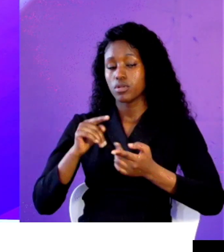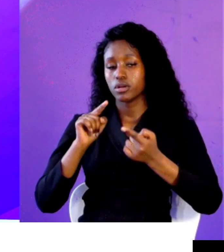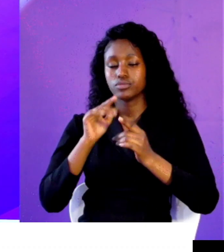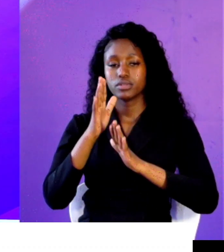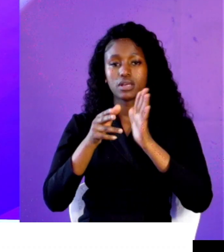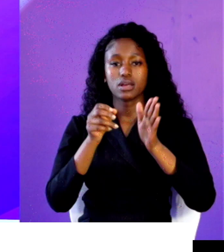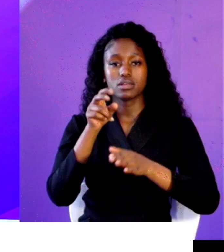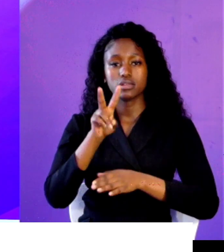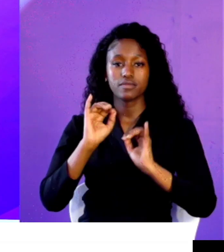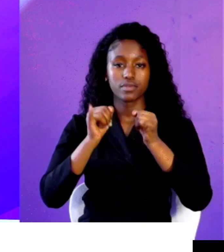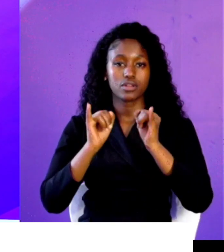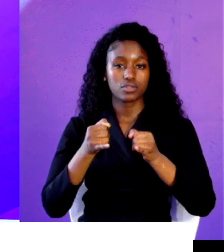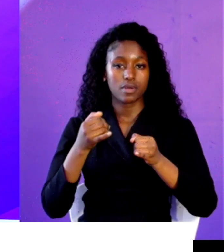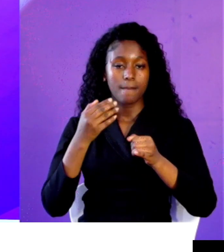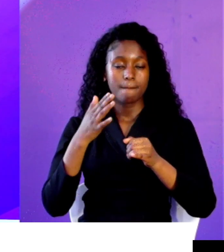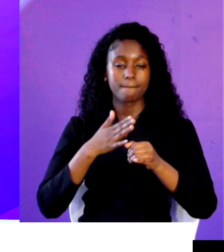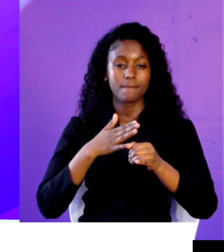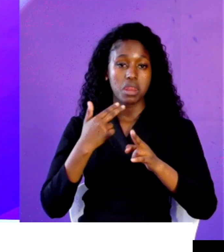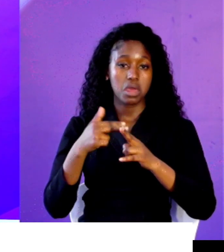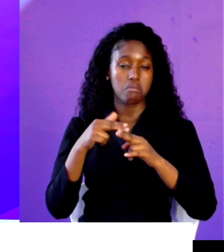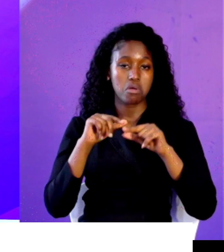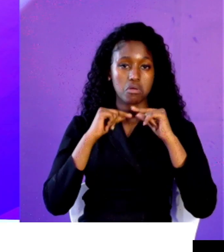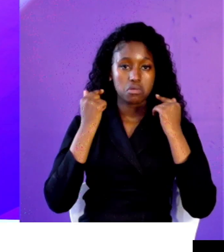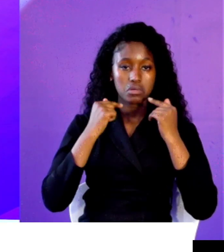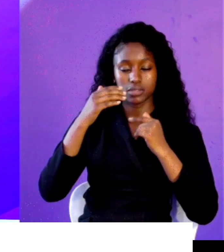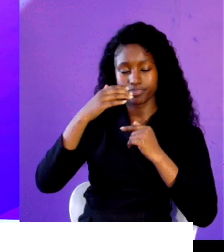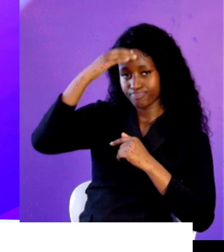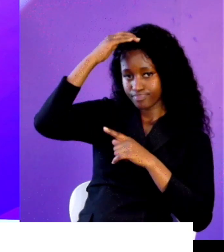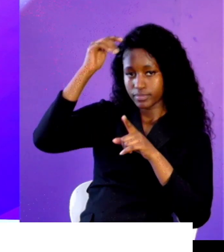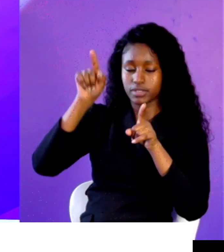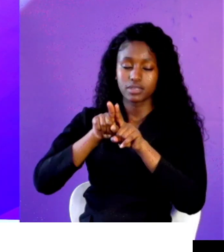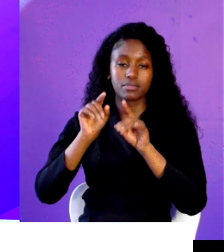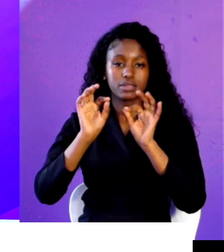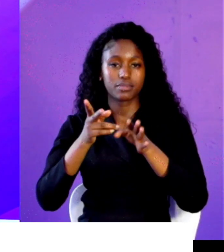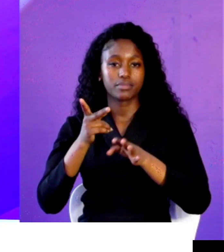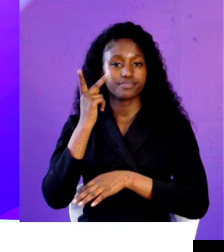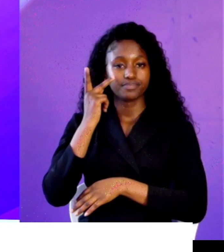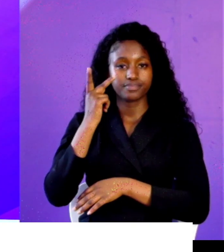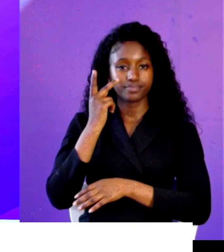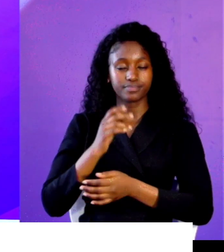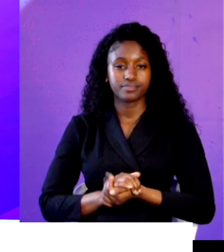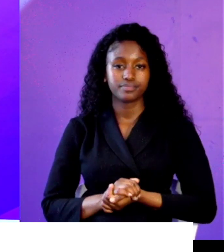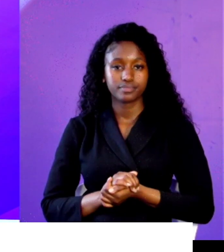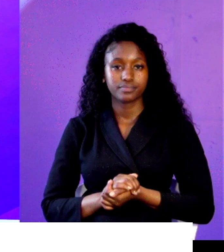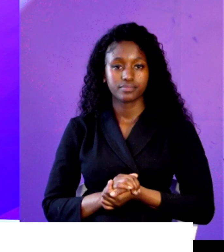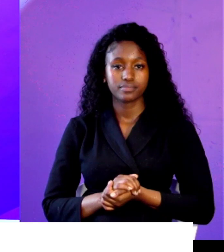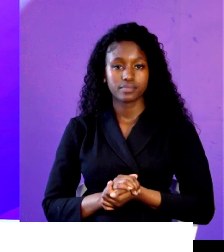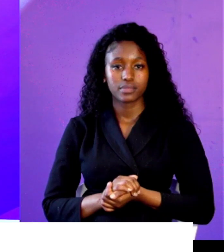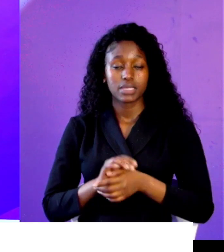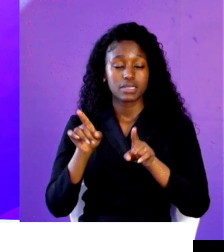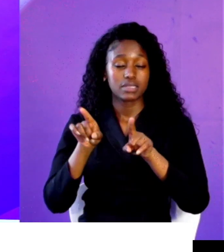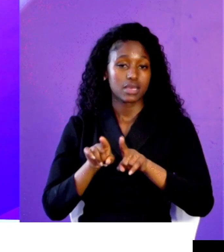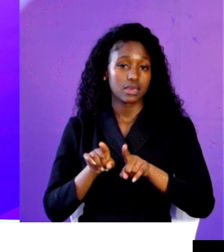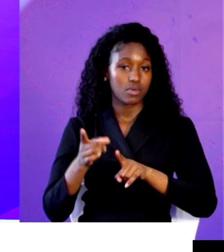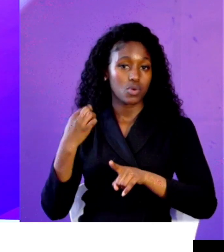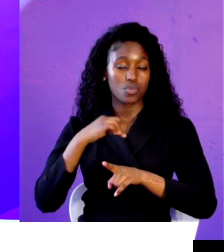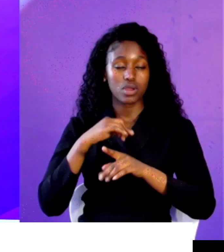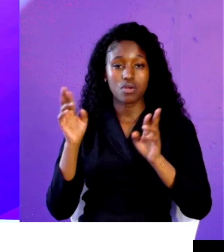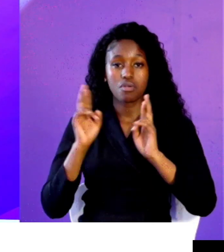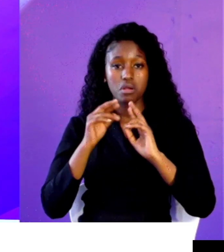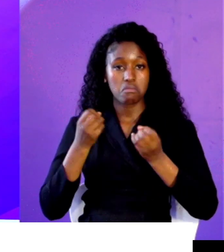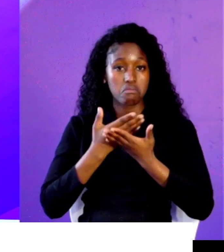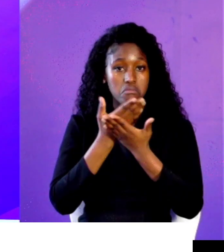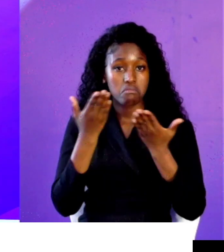Prime News. My name is Chris Mololo. On Sign Language Interpretation is Esther Kendi, and these are